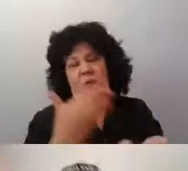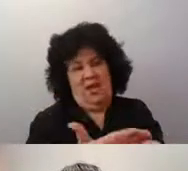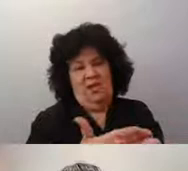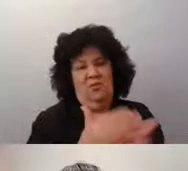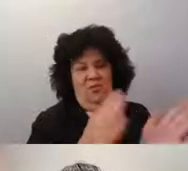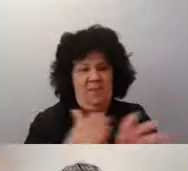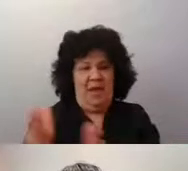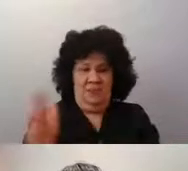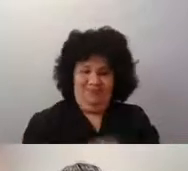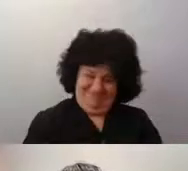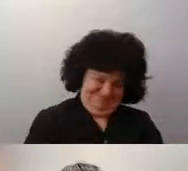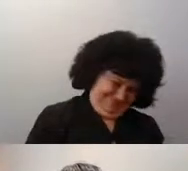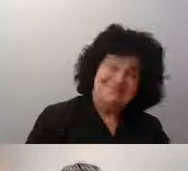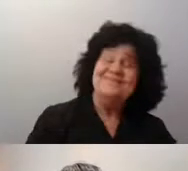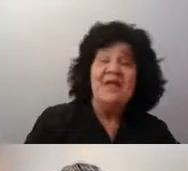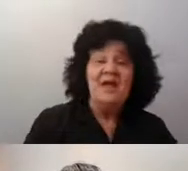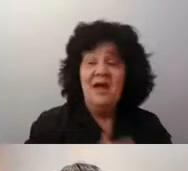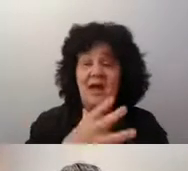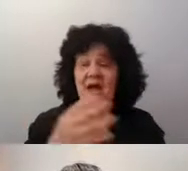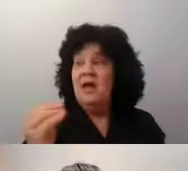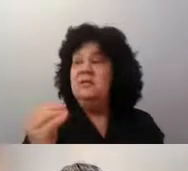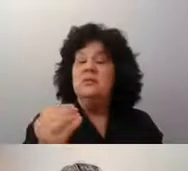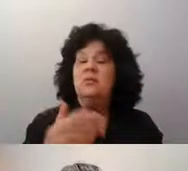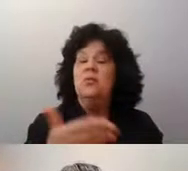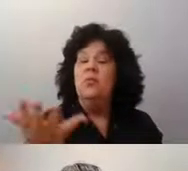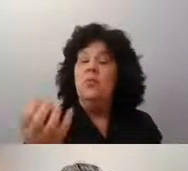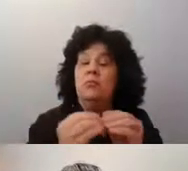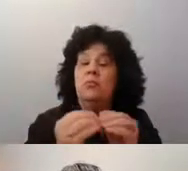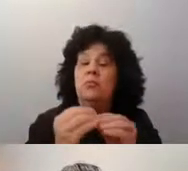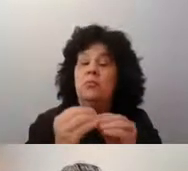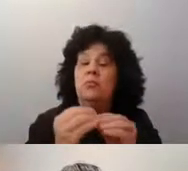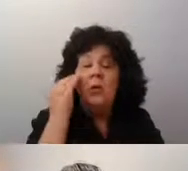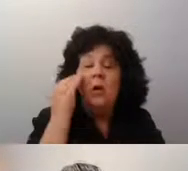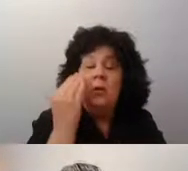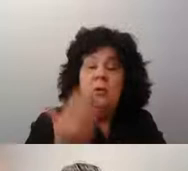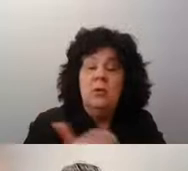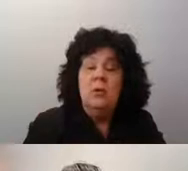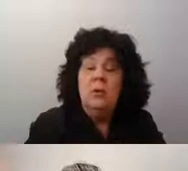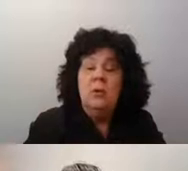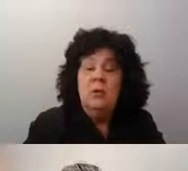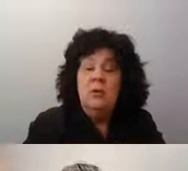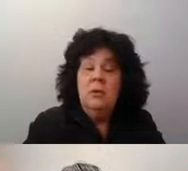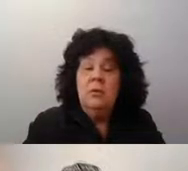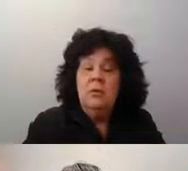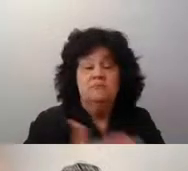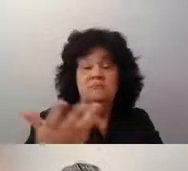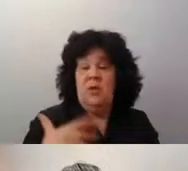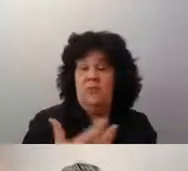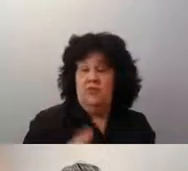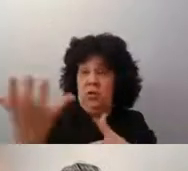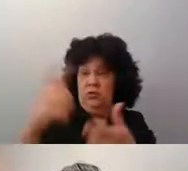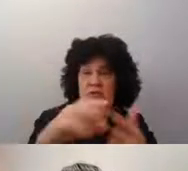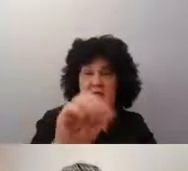others. Boris, what else do you want to know? But just turn it back over to Cassius okay. To see